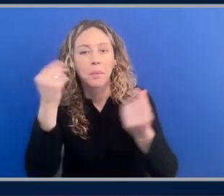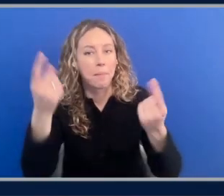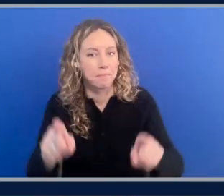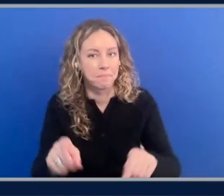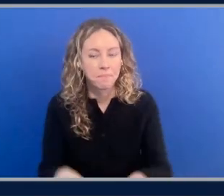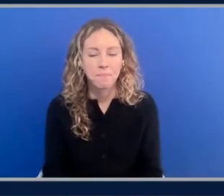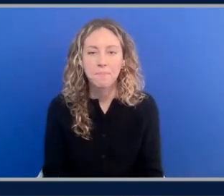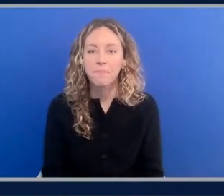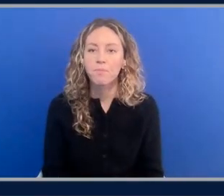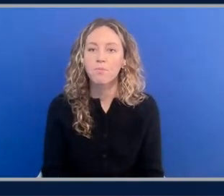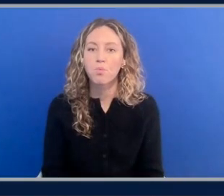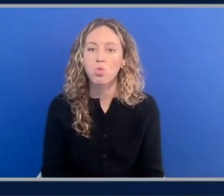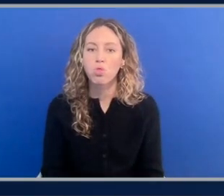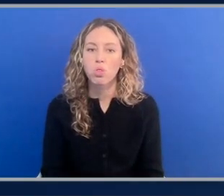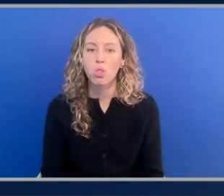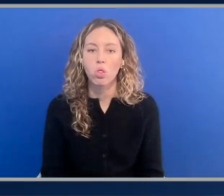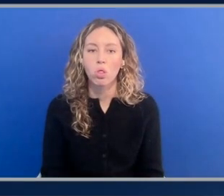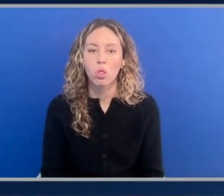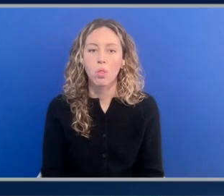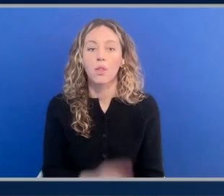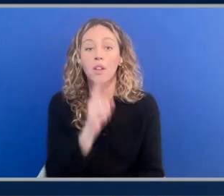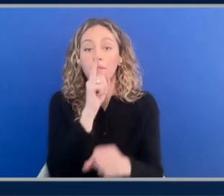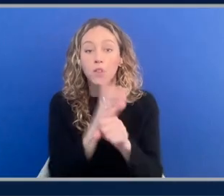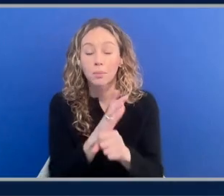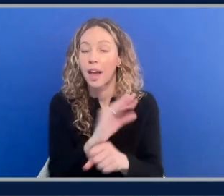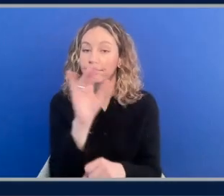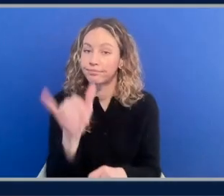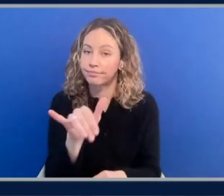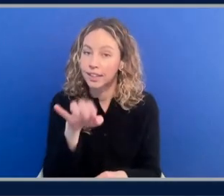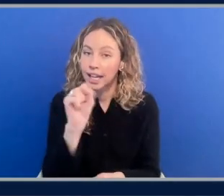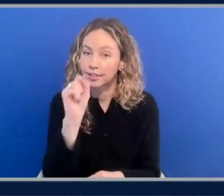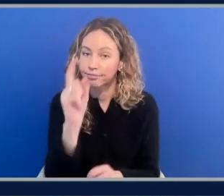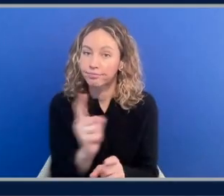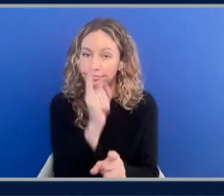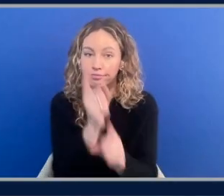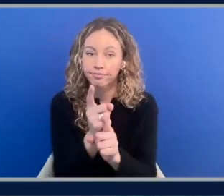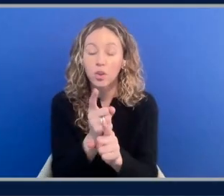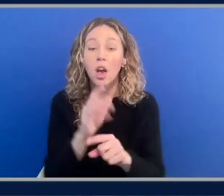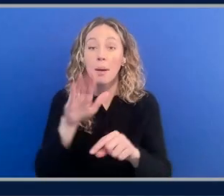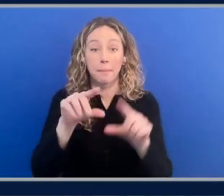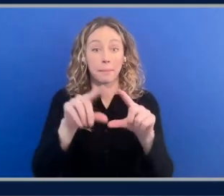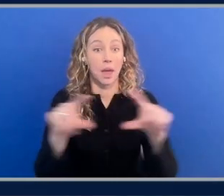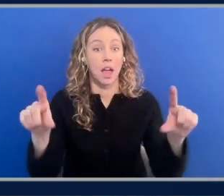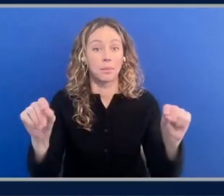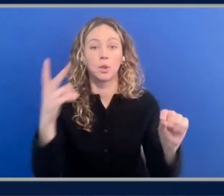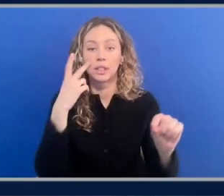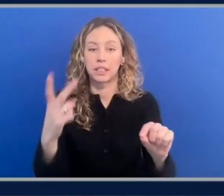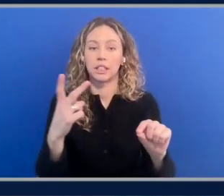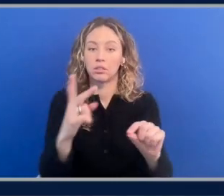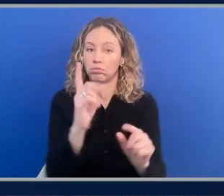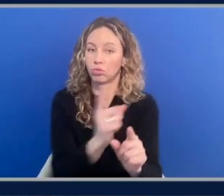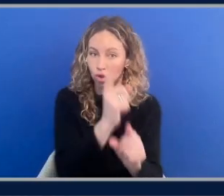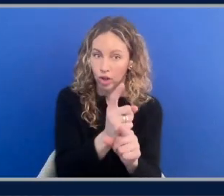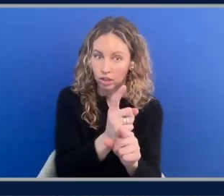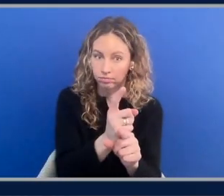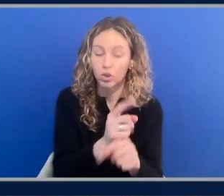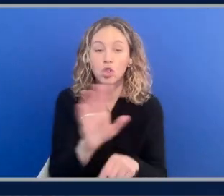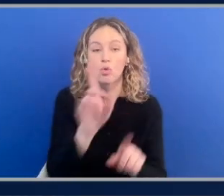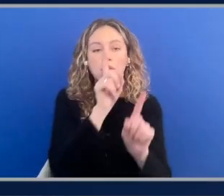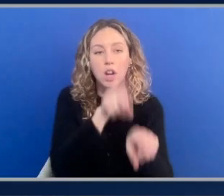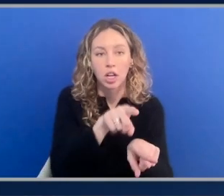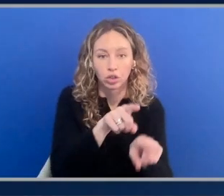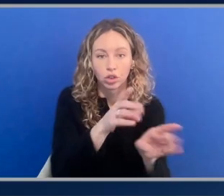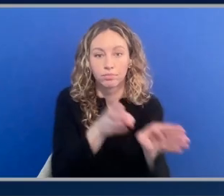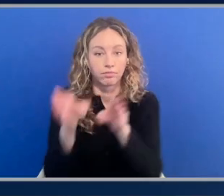that, and then we confirm the selection, and yes, it is. So down here in the bottom, we'll see 1 is correct. And then your answer is C, and the